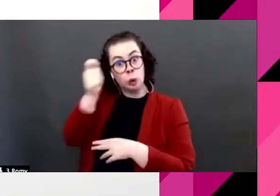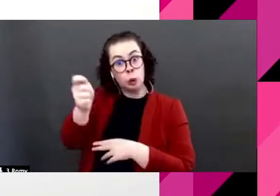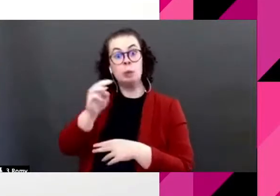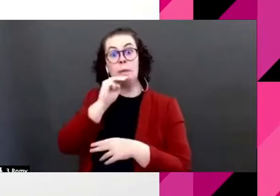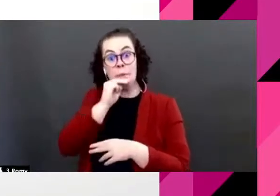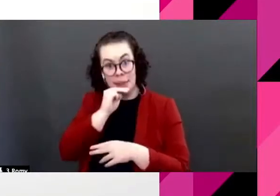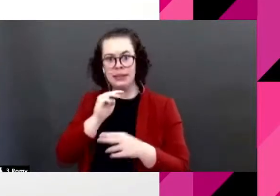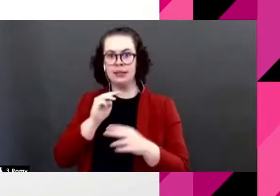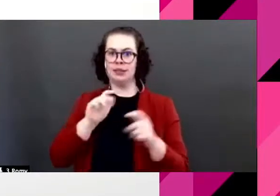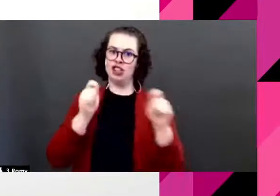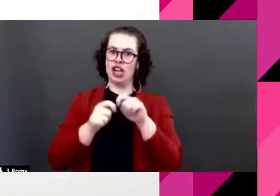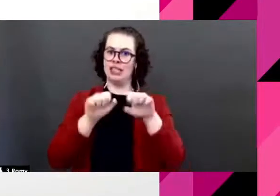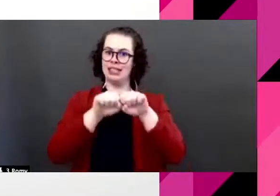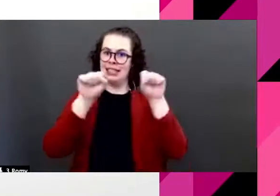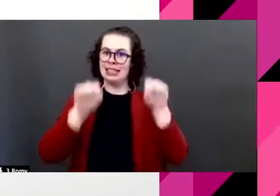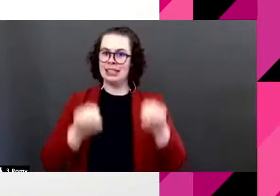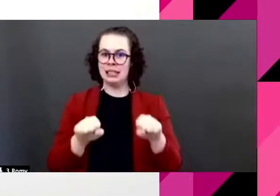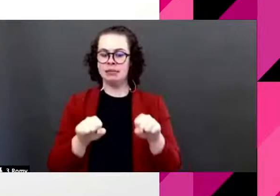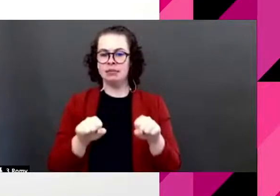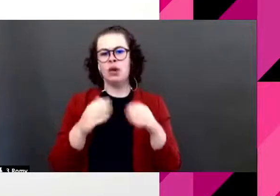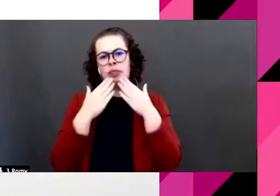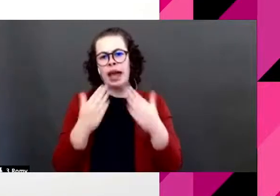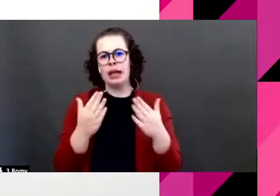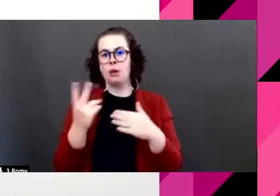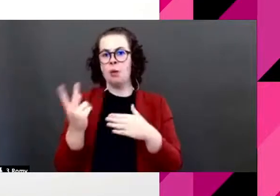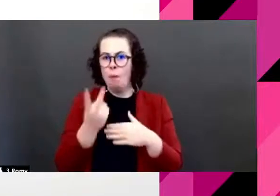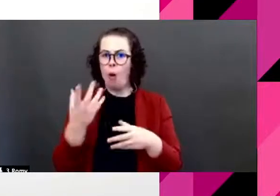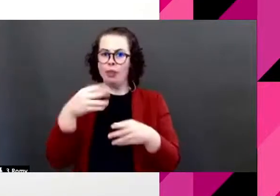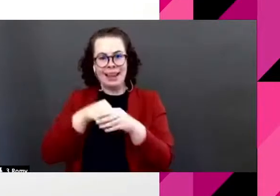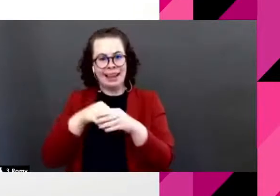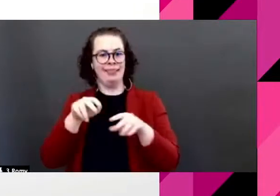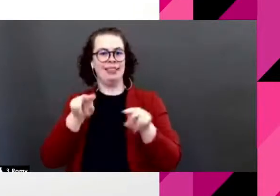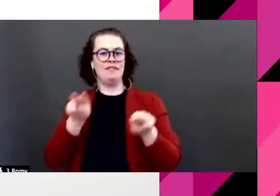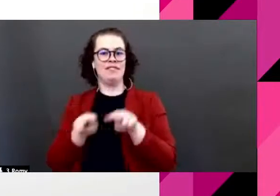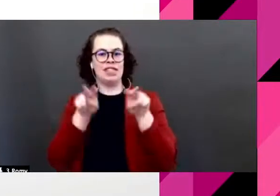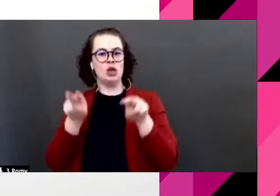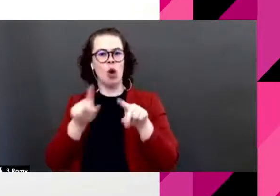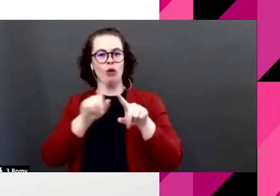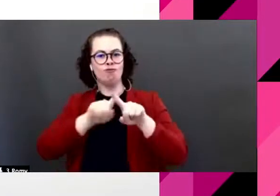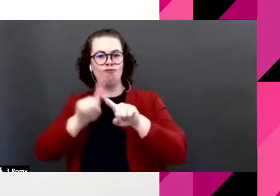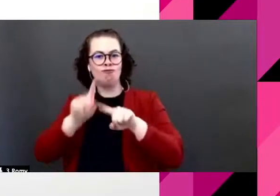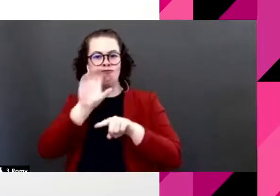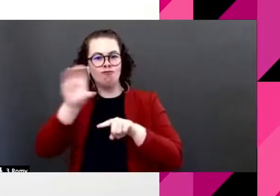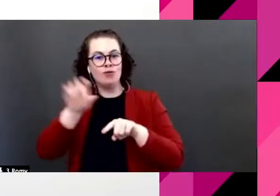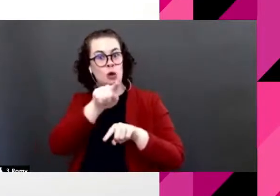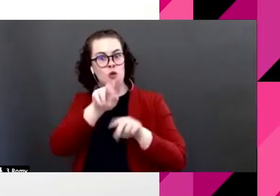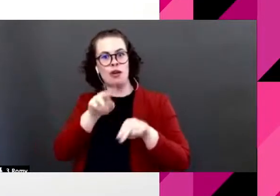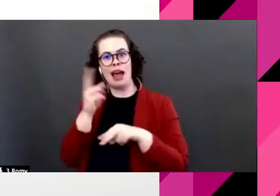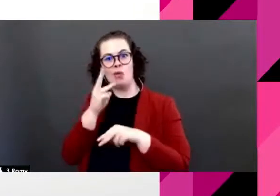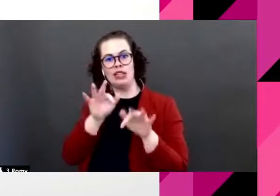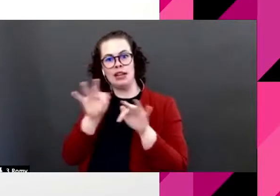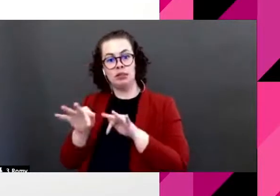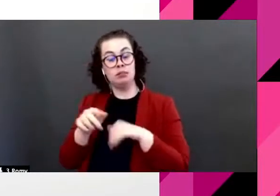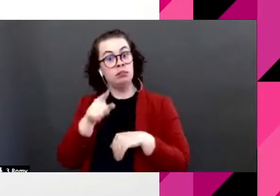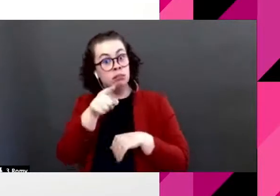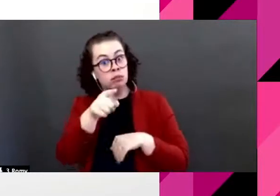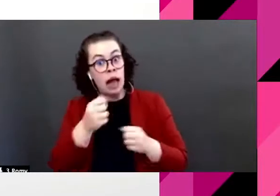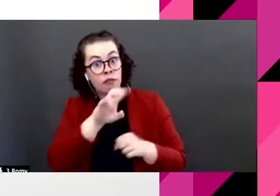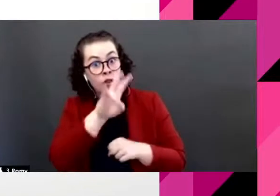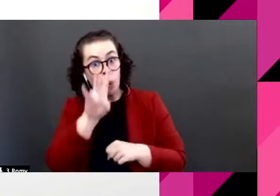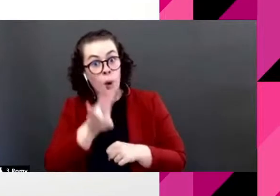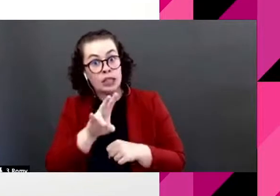both for contributing to this video gallery. If you wish to ask a question, please use the question